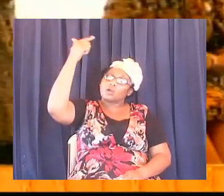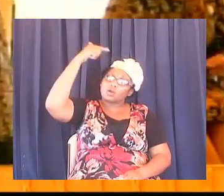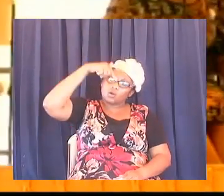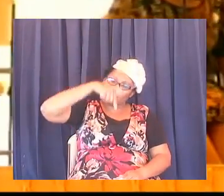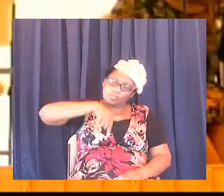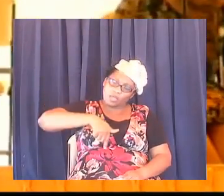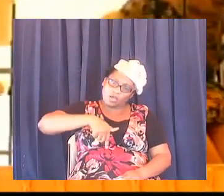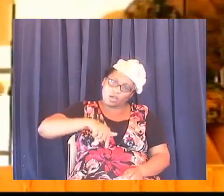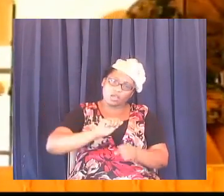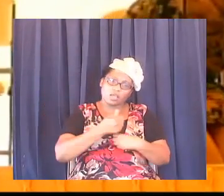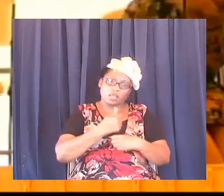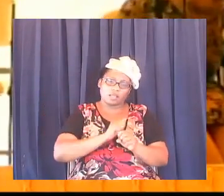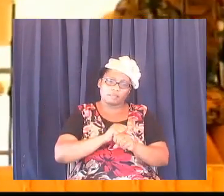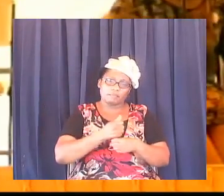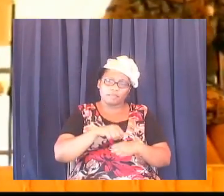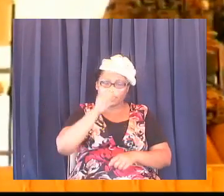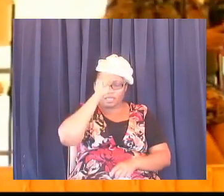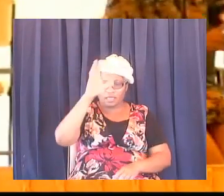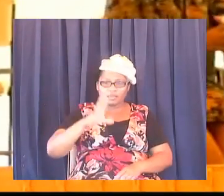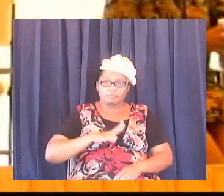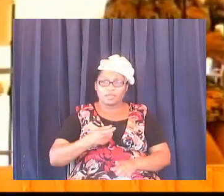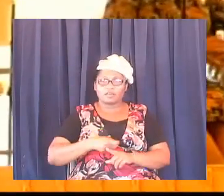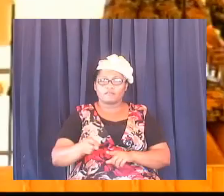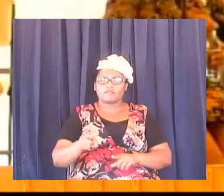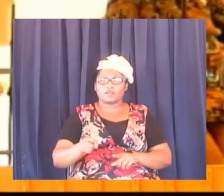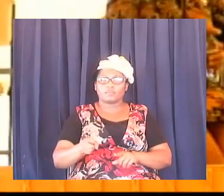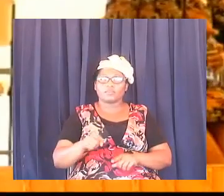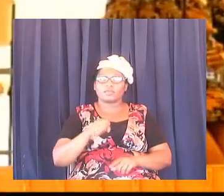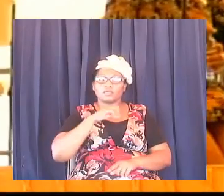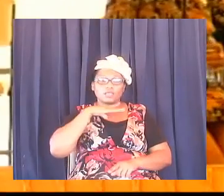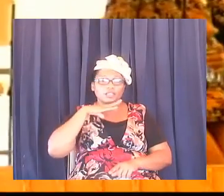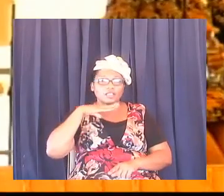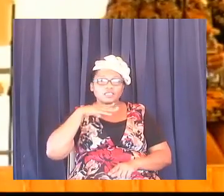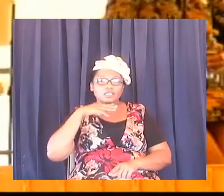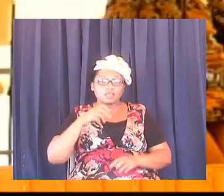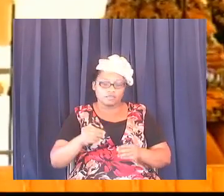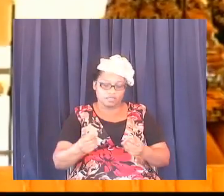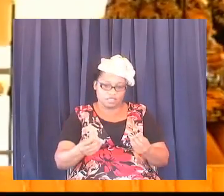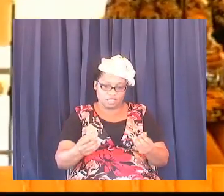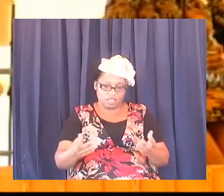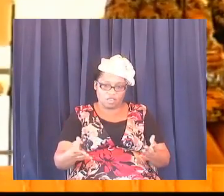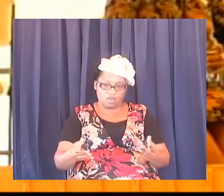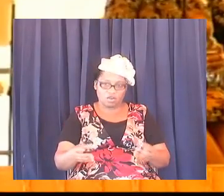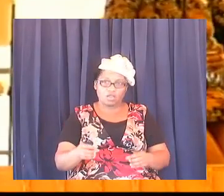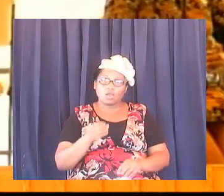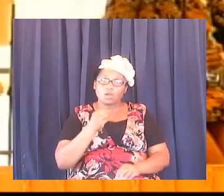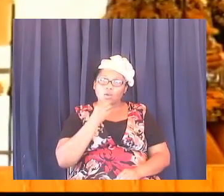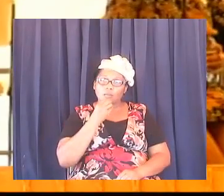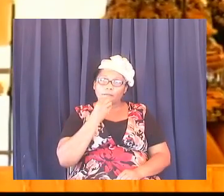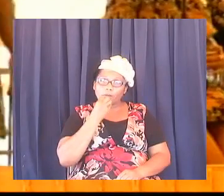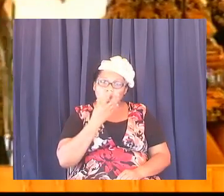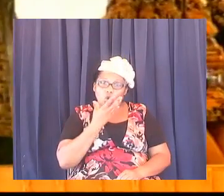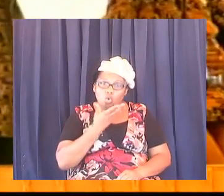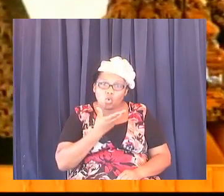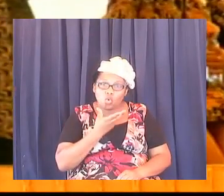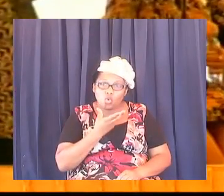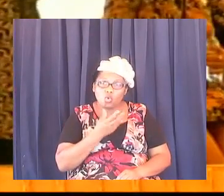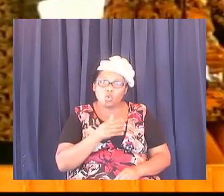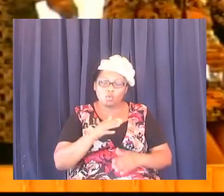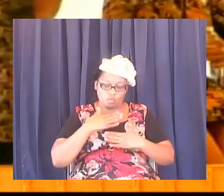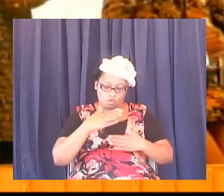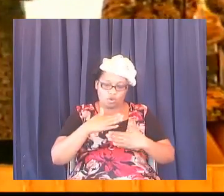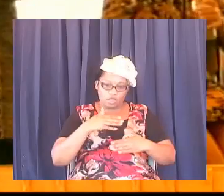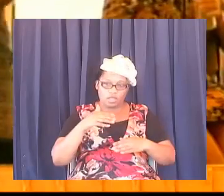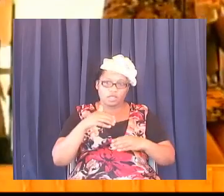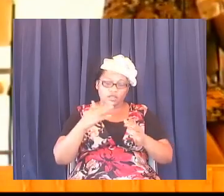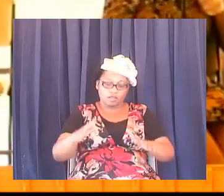formed man from the dust of the earth. And he blew into man the breath of life. Praise God, and man